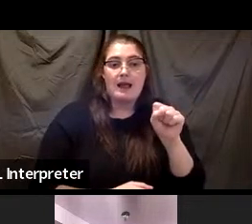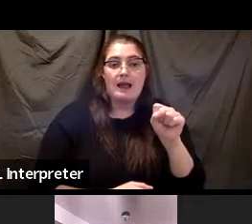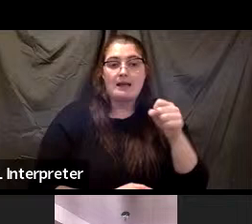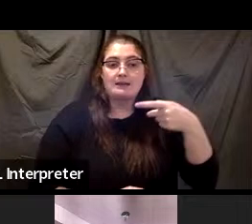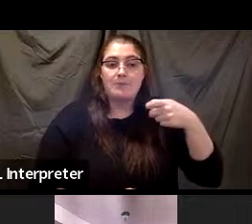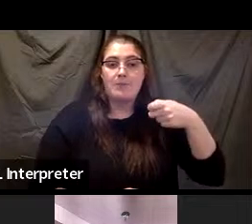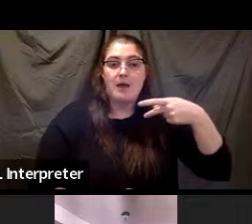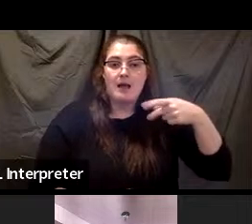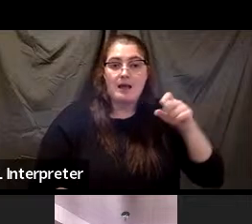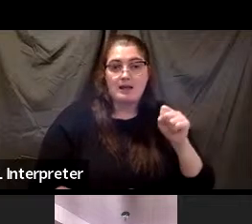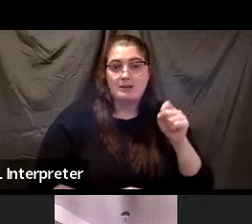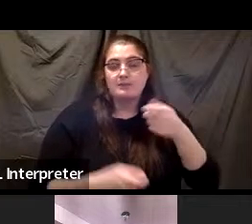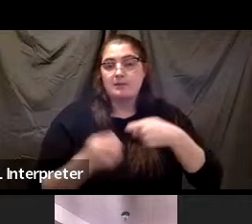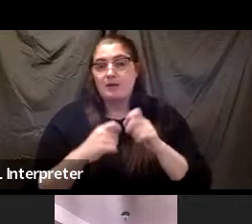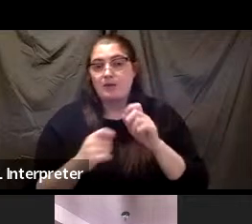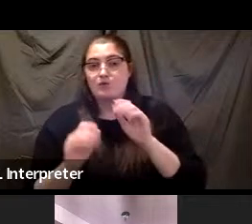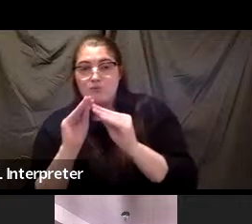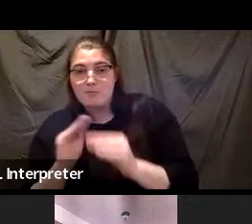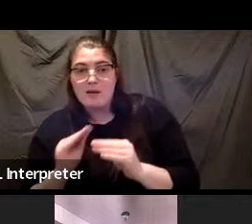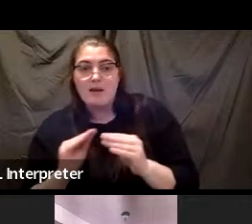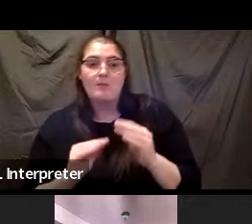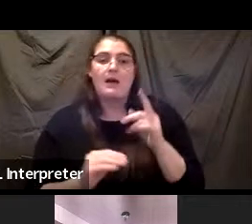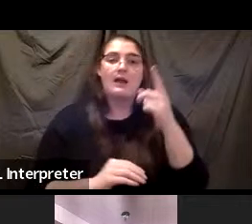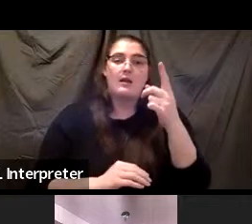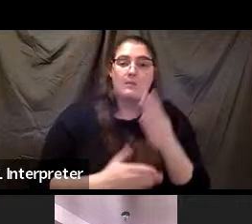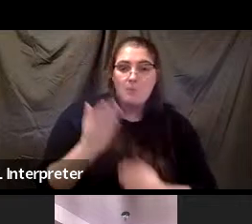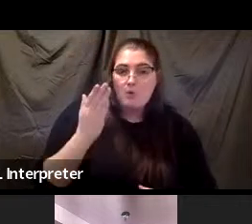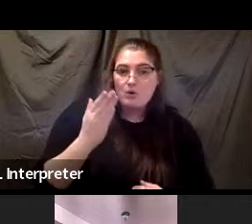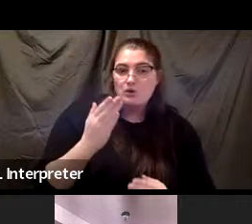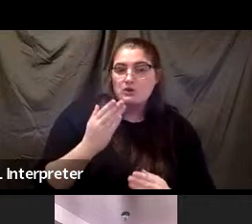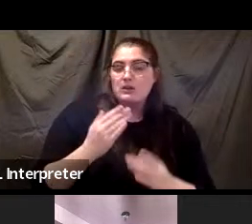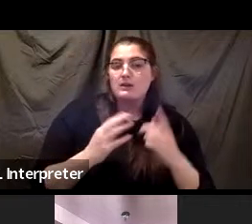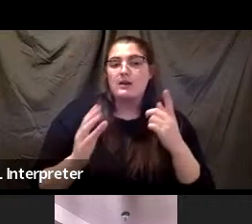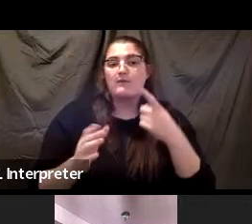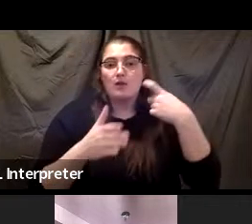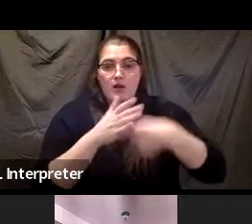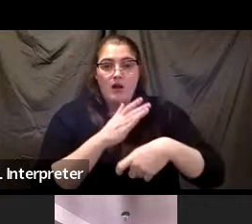of the cost while we work to electrify our buildings across the city.